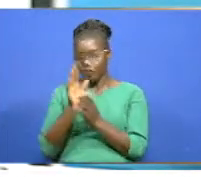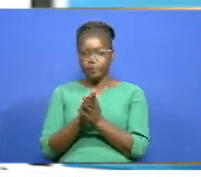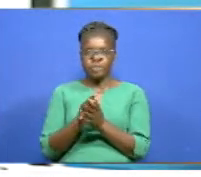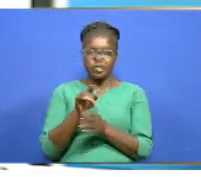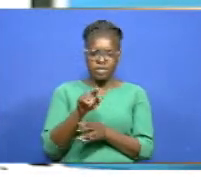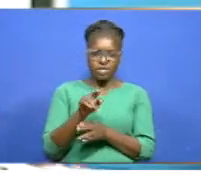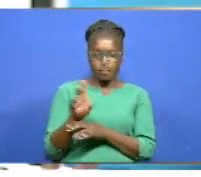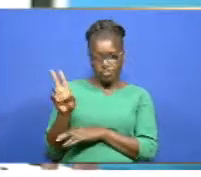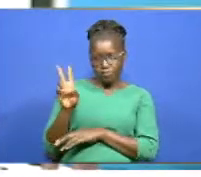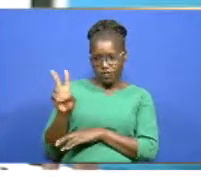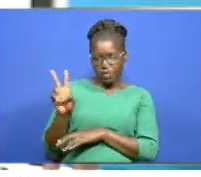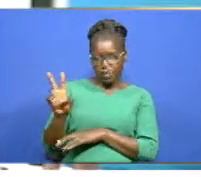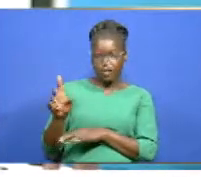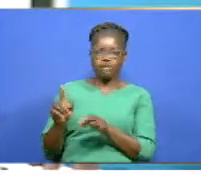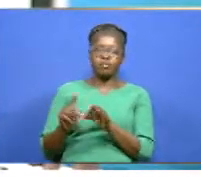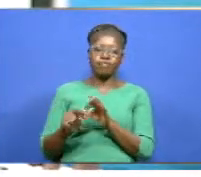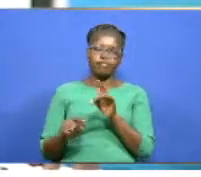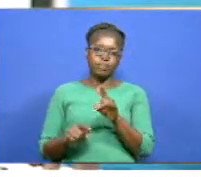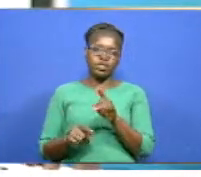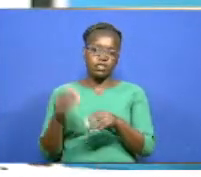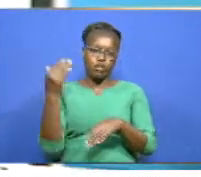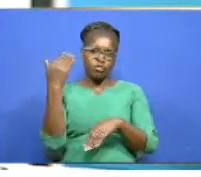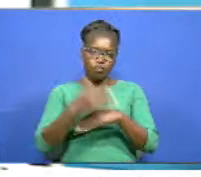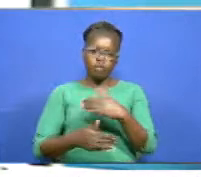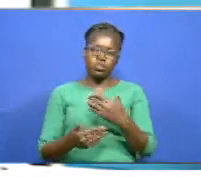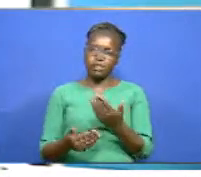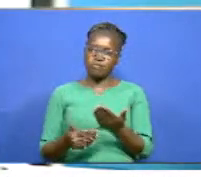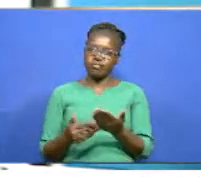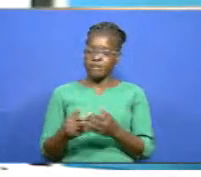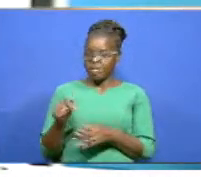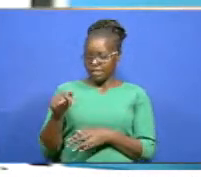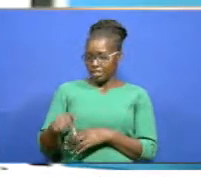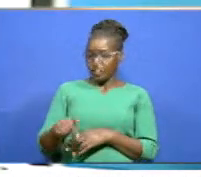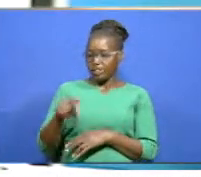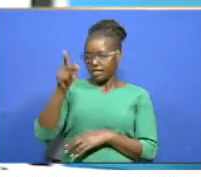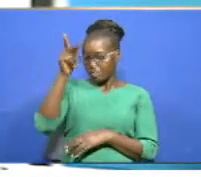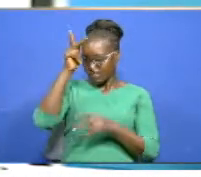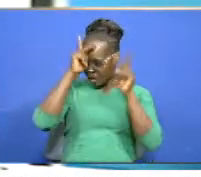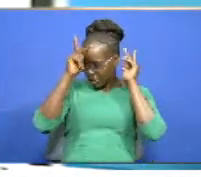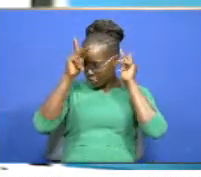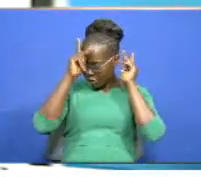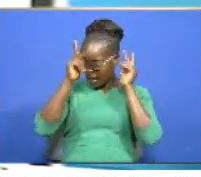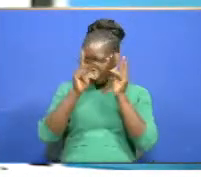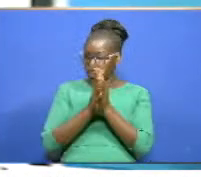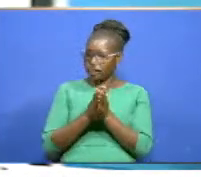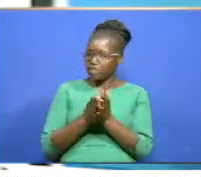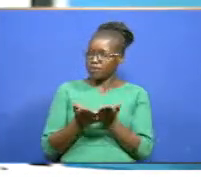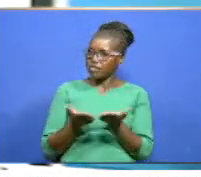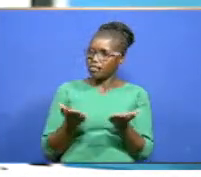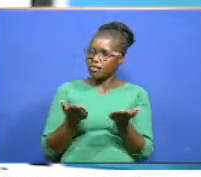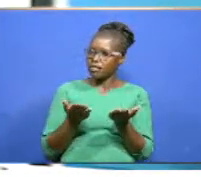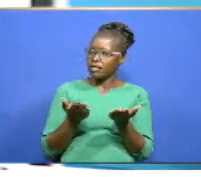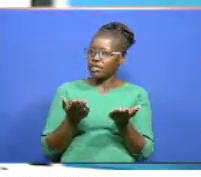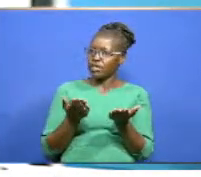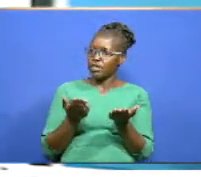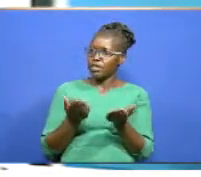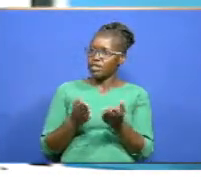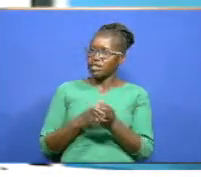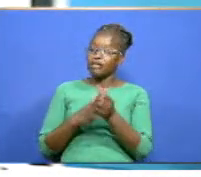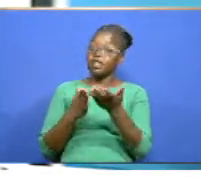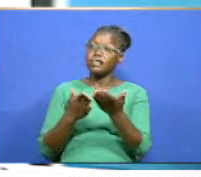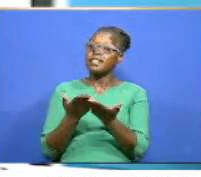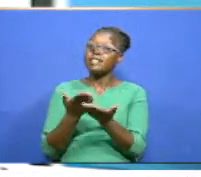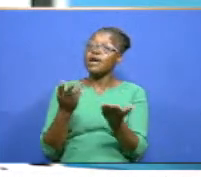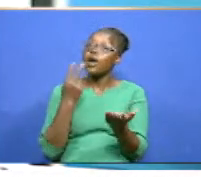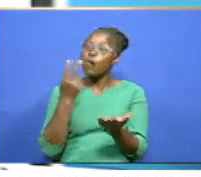Vihiga, this is Busia, okay? This is Kakamega. And who are the kingpins that are able